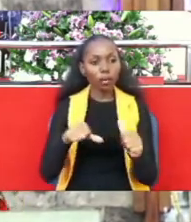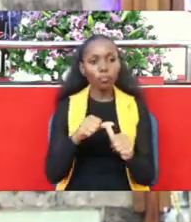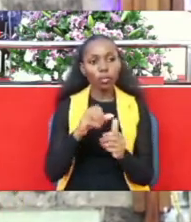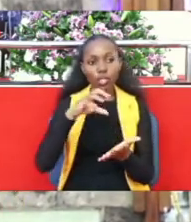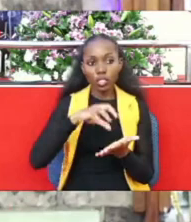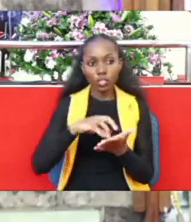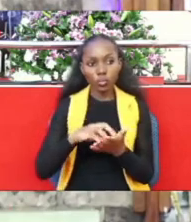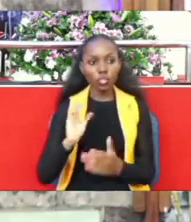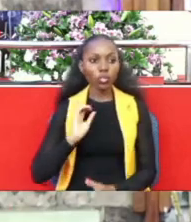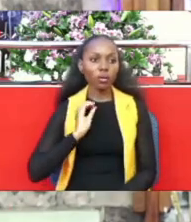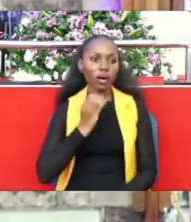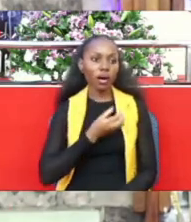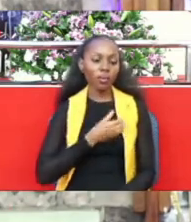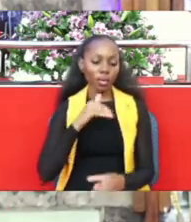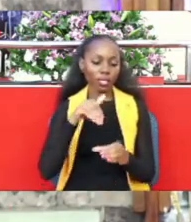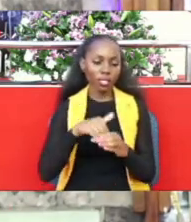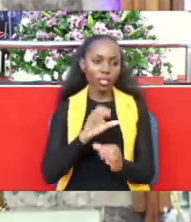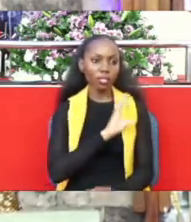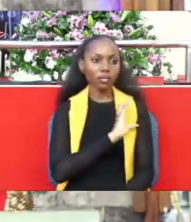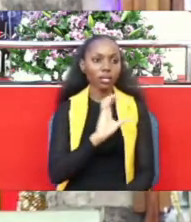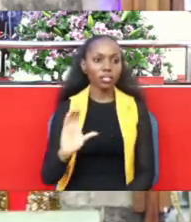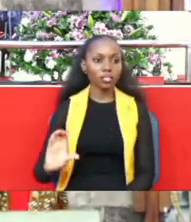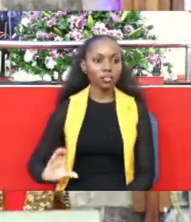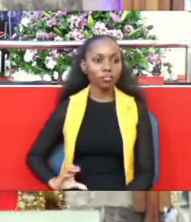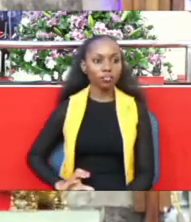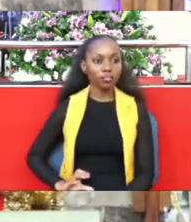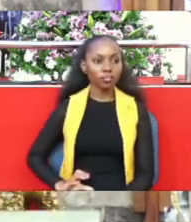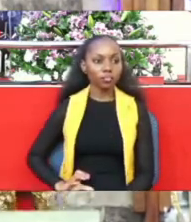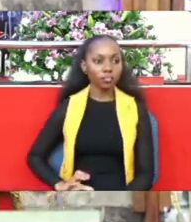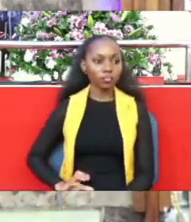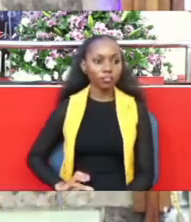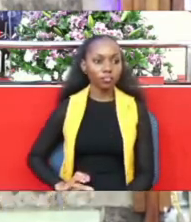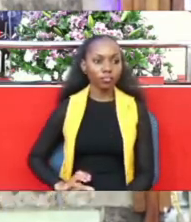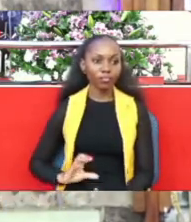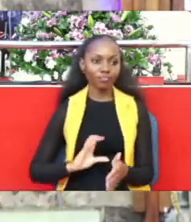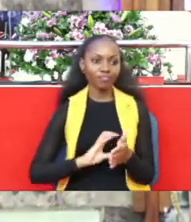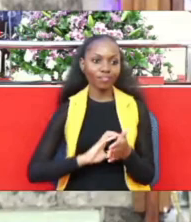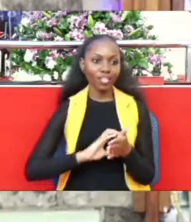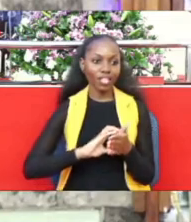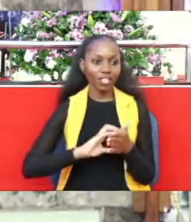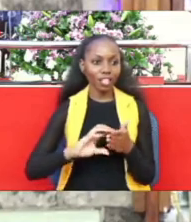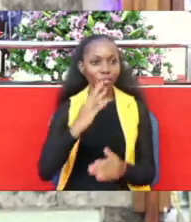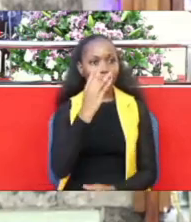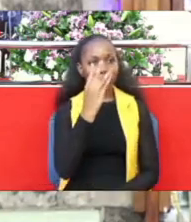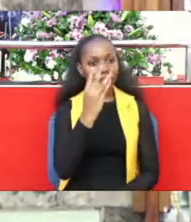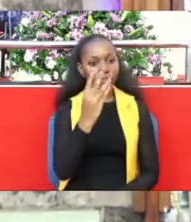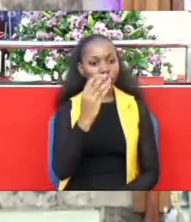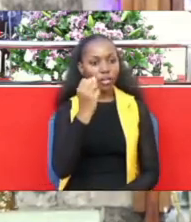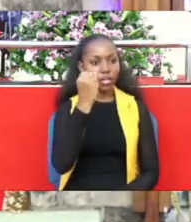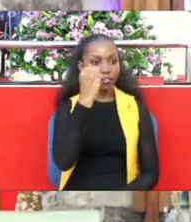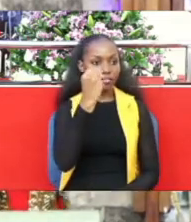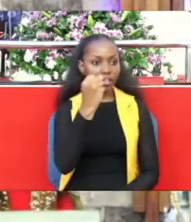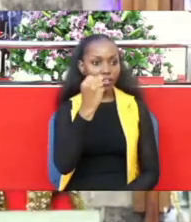tatu, Paulo ananenea juu ya mahali petu katika Yesu. Then chapter 4 and 5, sura 4 na 5, Paul